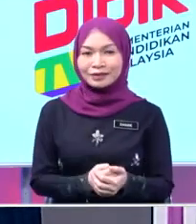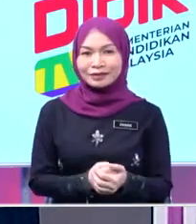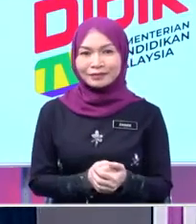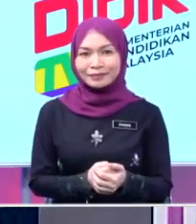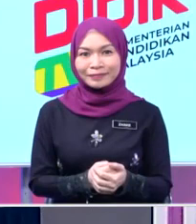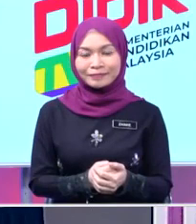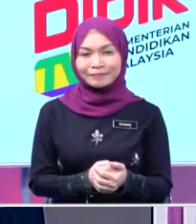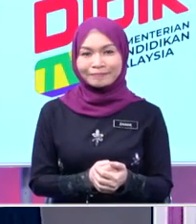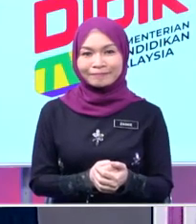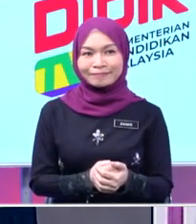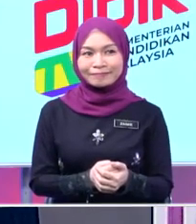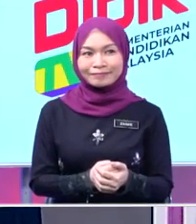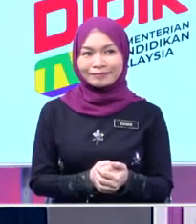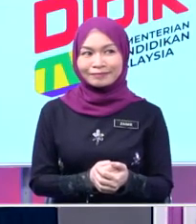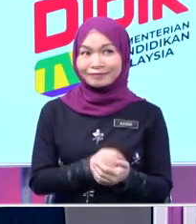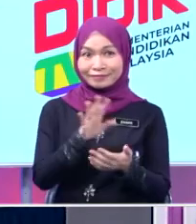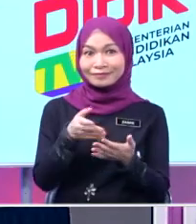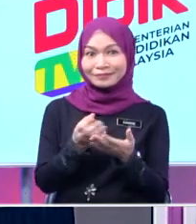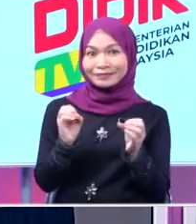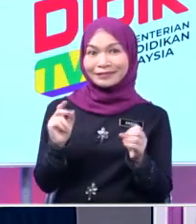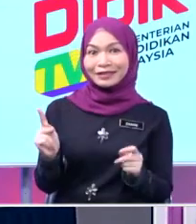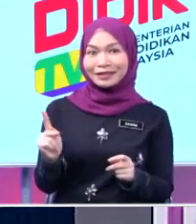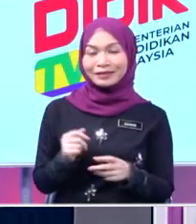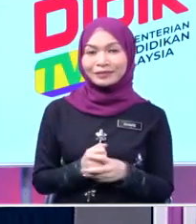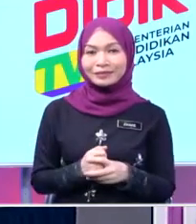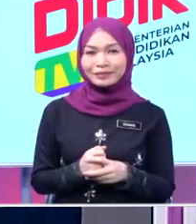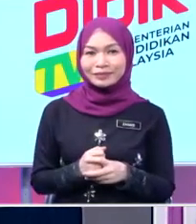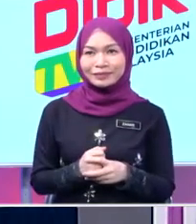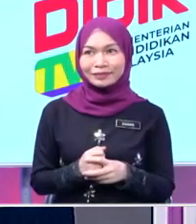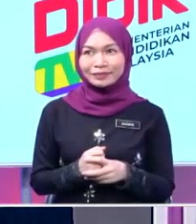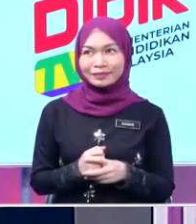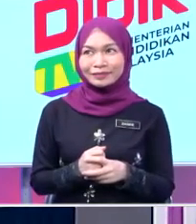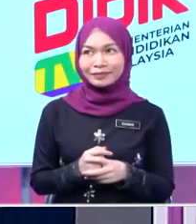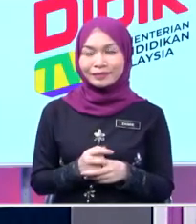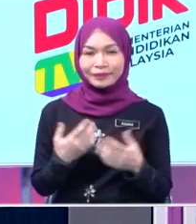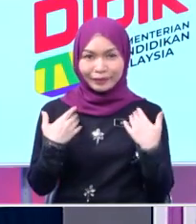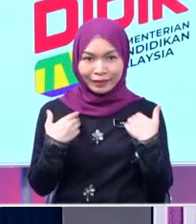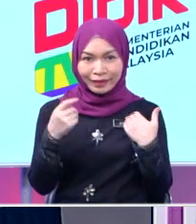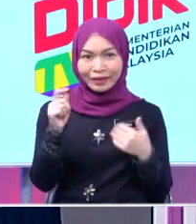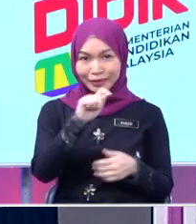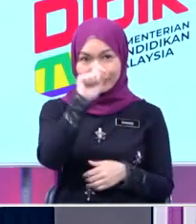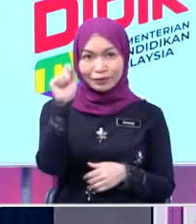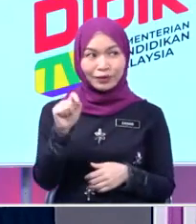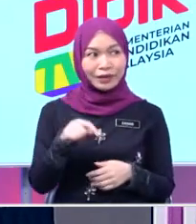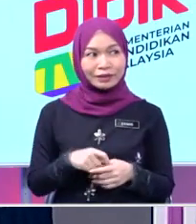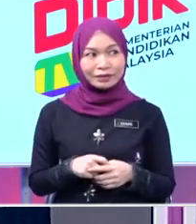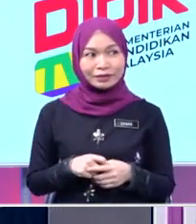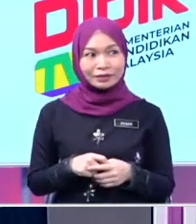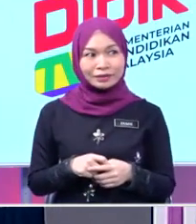is okay with this, all right? Any Yes. questions? If there are no questions, we can move on to the next part. Oh,